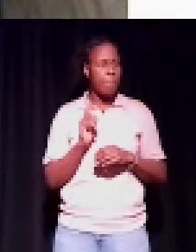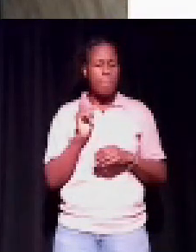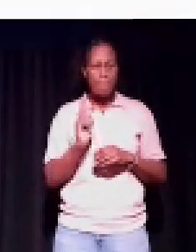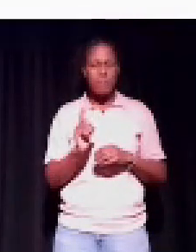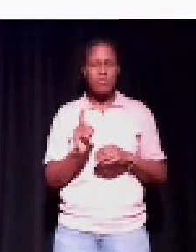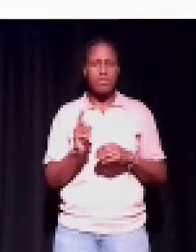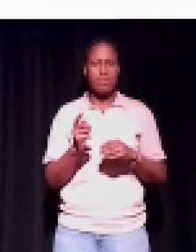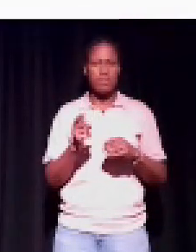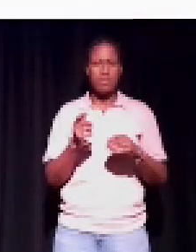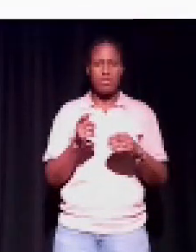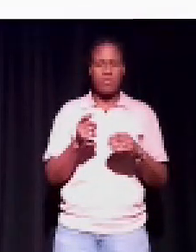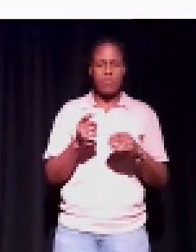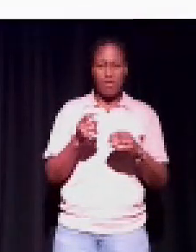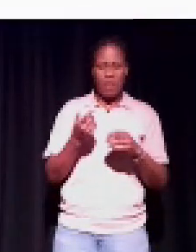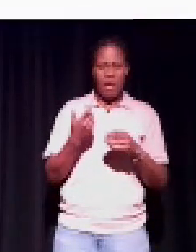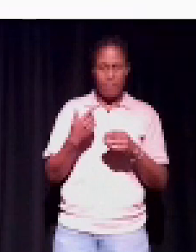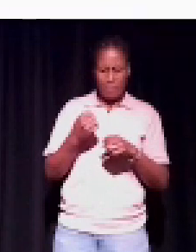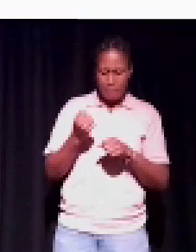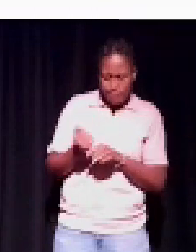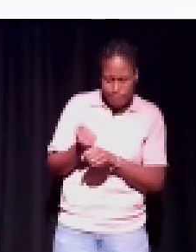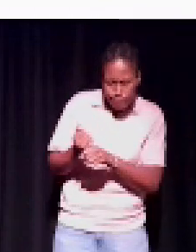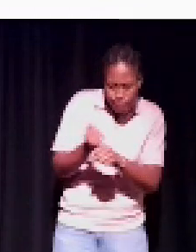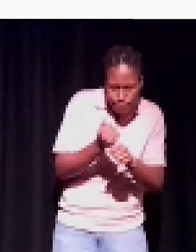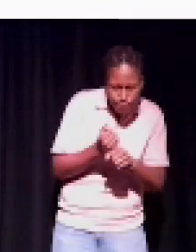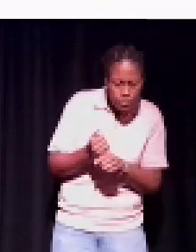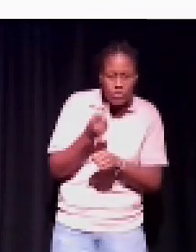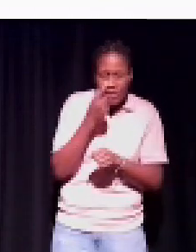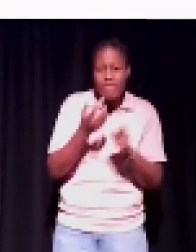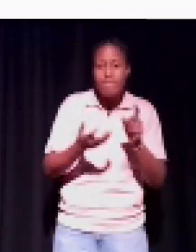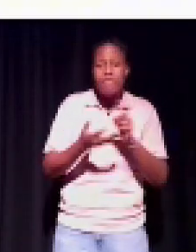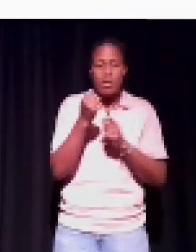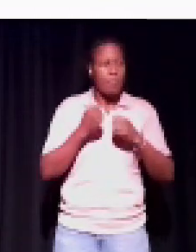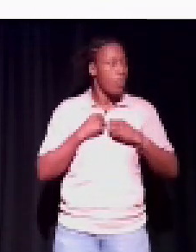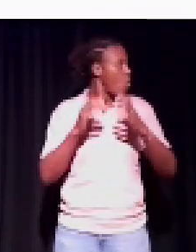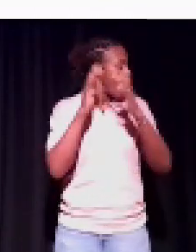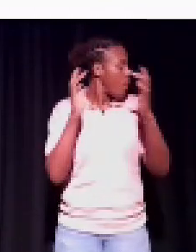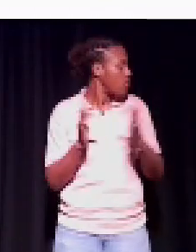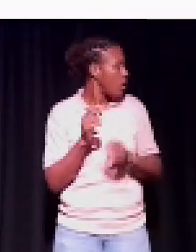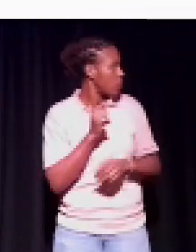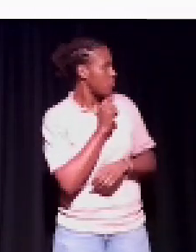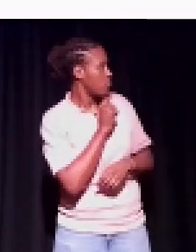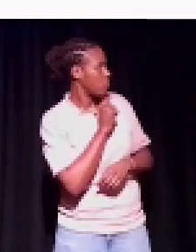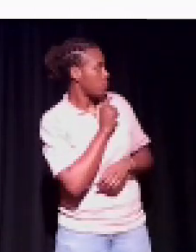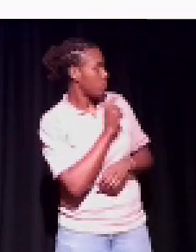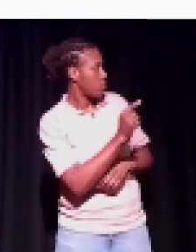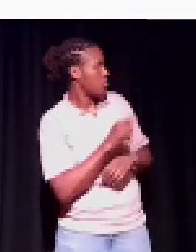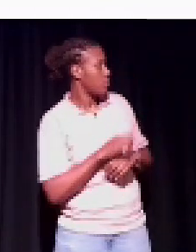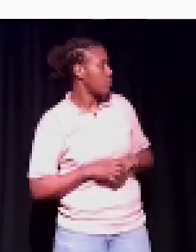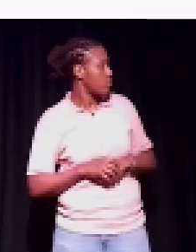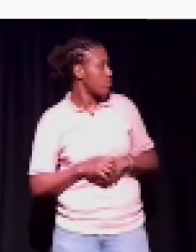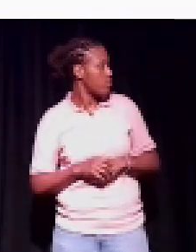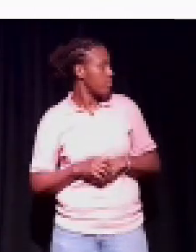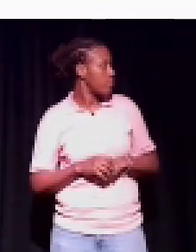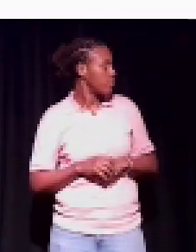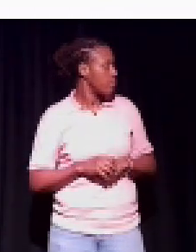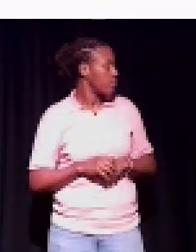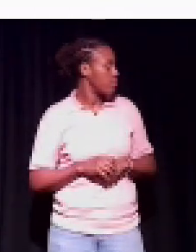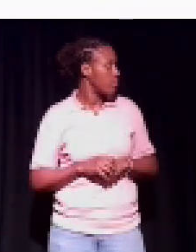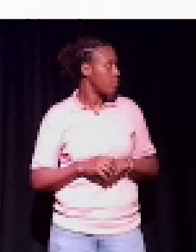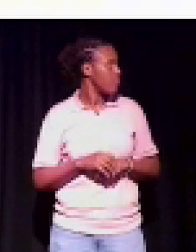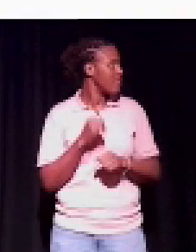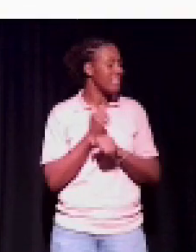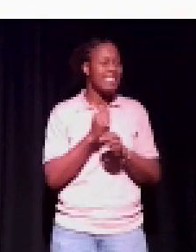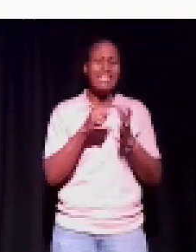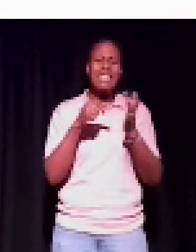and putting it online. And you can find it at my GitHub, which is at github.com/Chris Ball. GitHub is